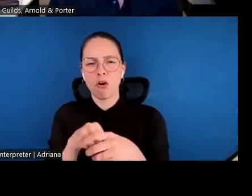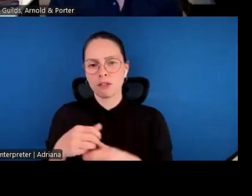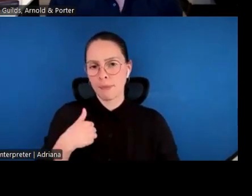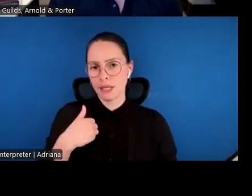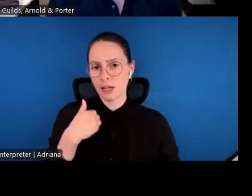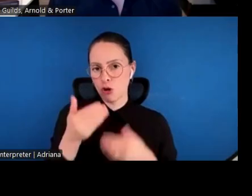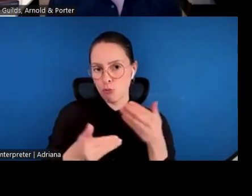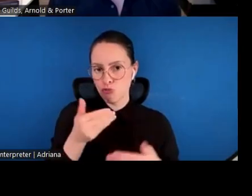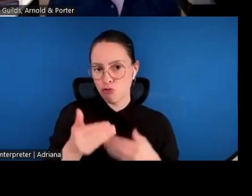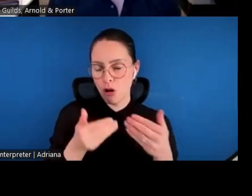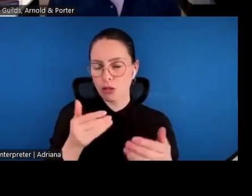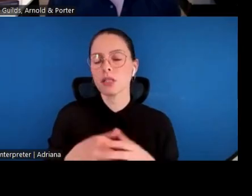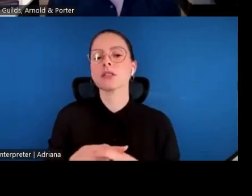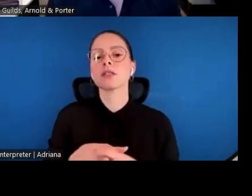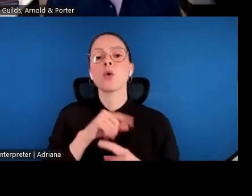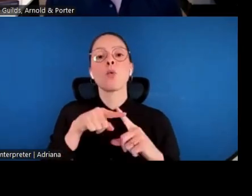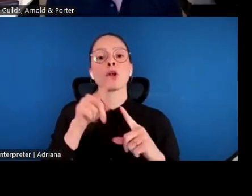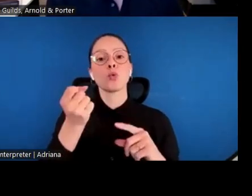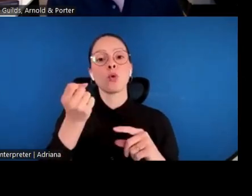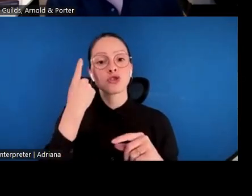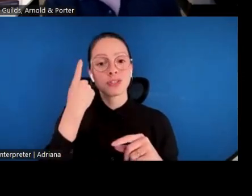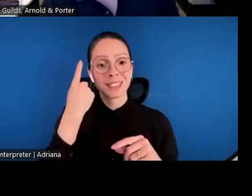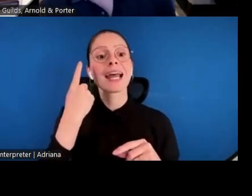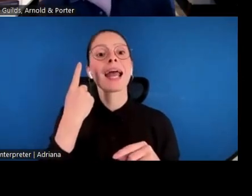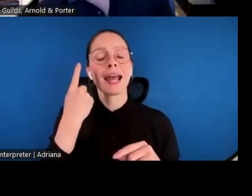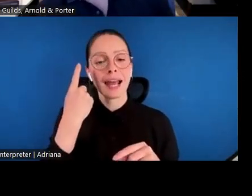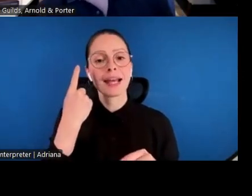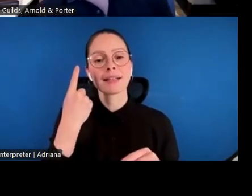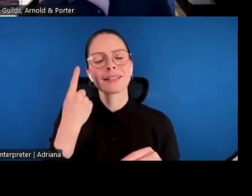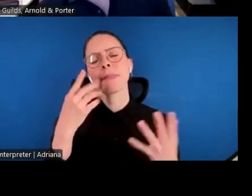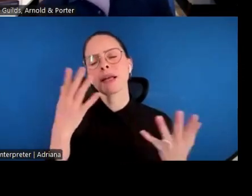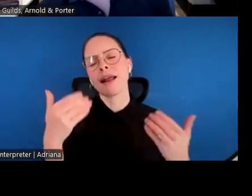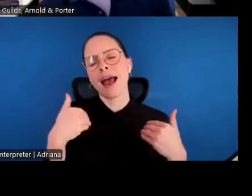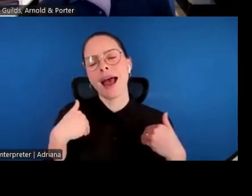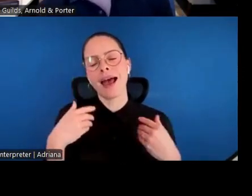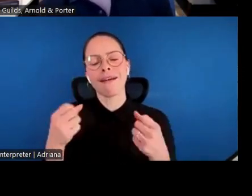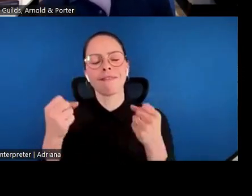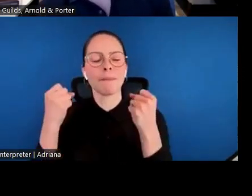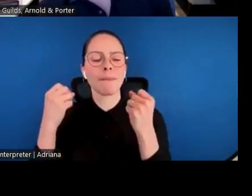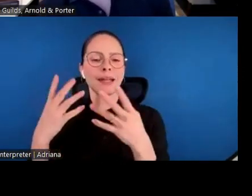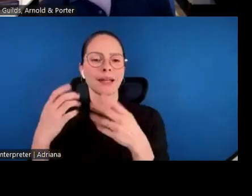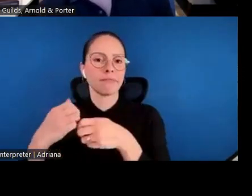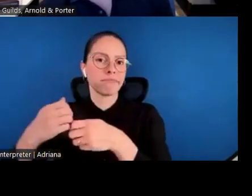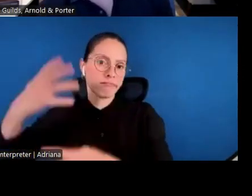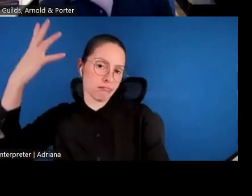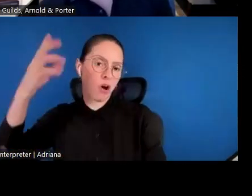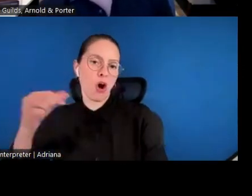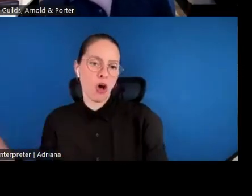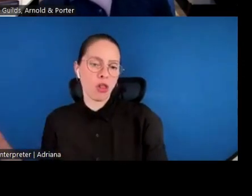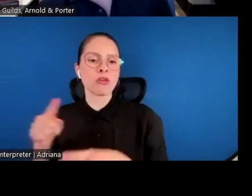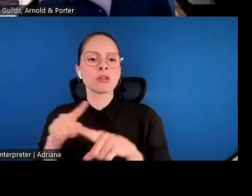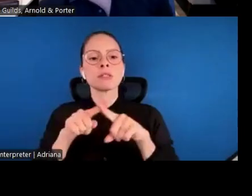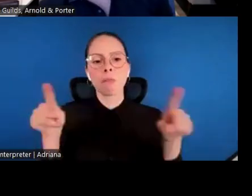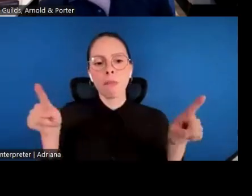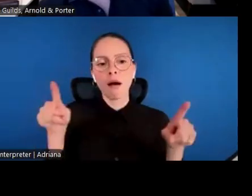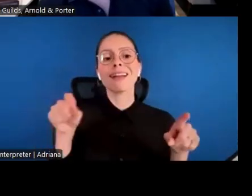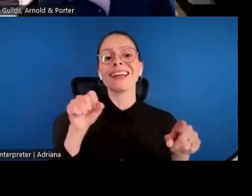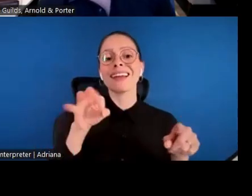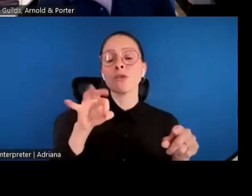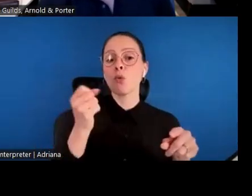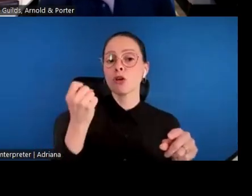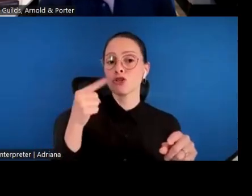And by understanding these three things, and there are a lot more, but these were my top three, that can help you be effective